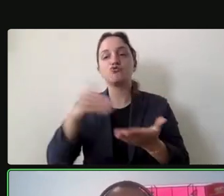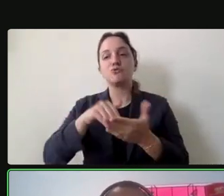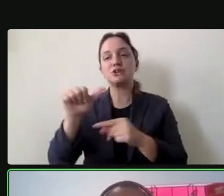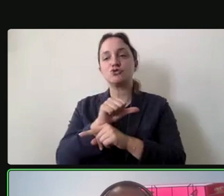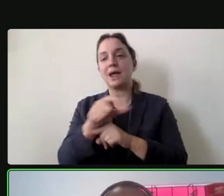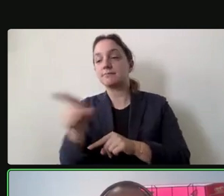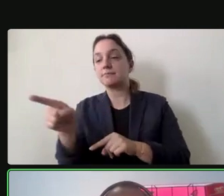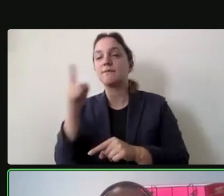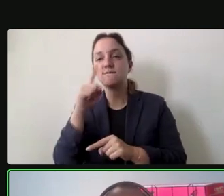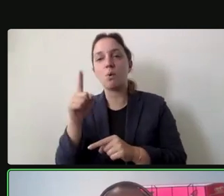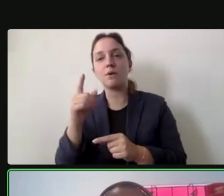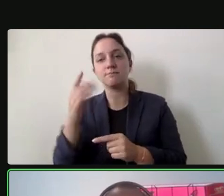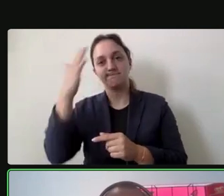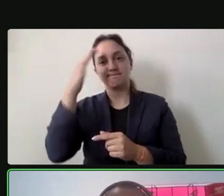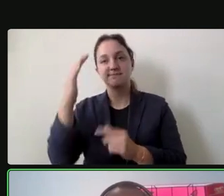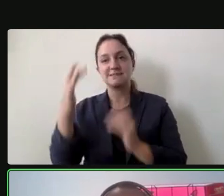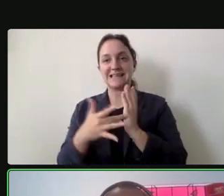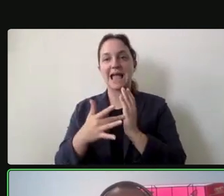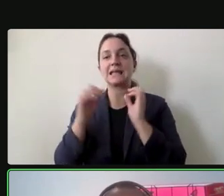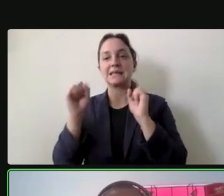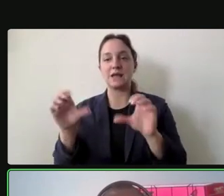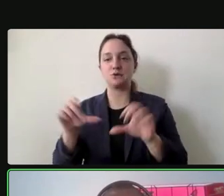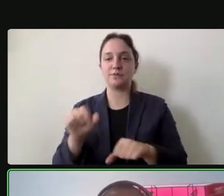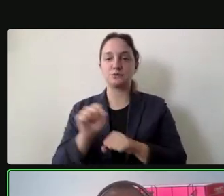done. Next slide.